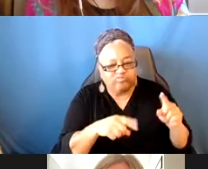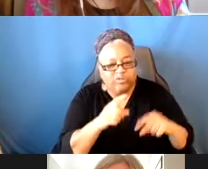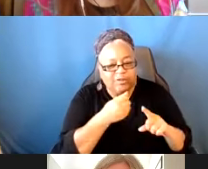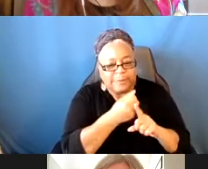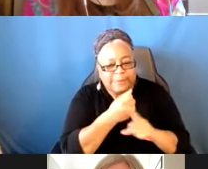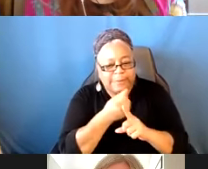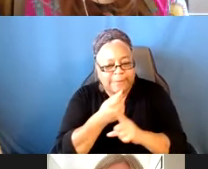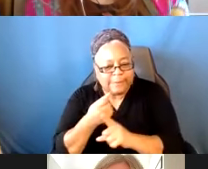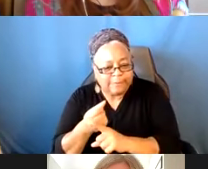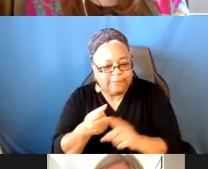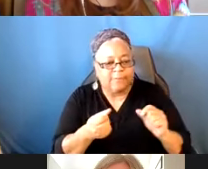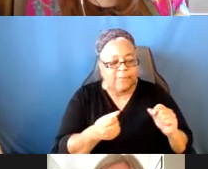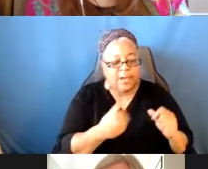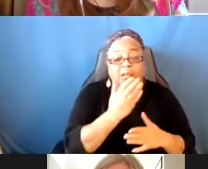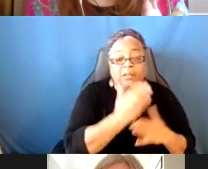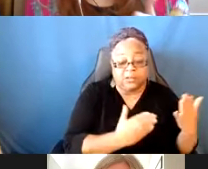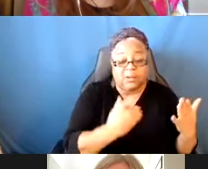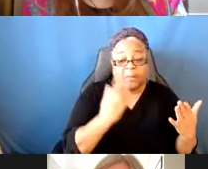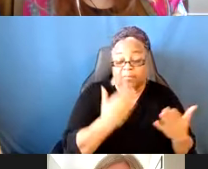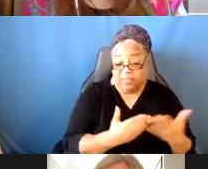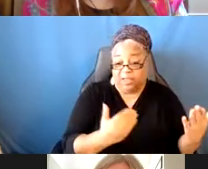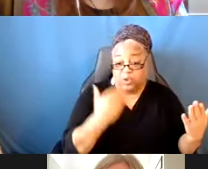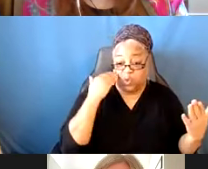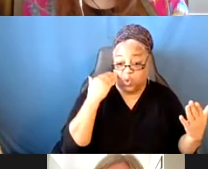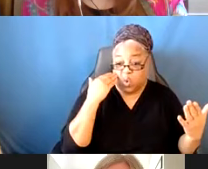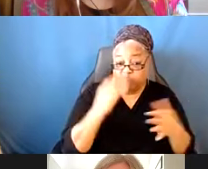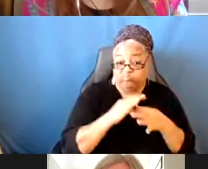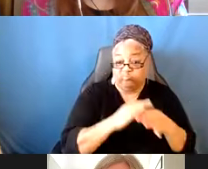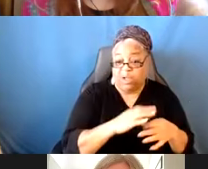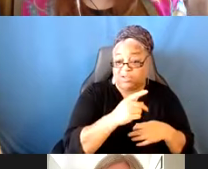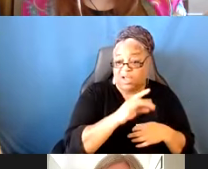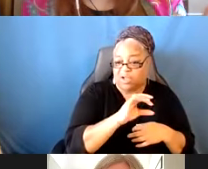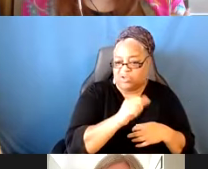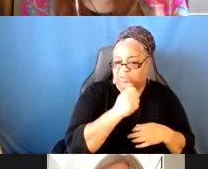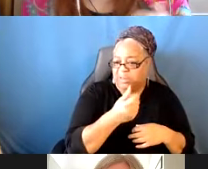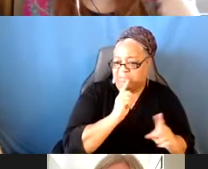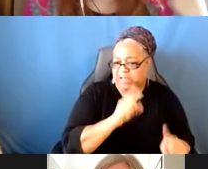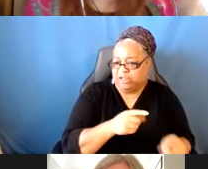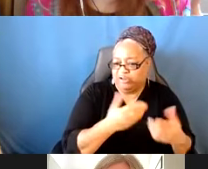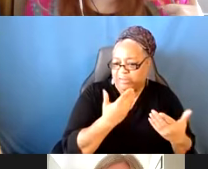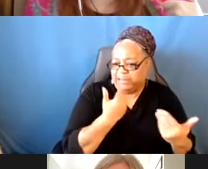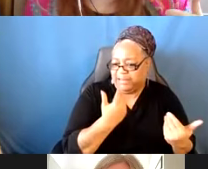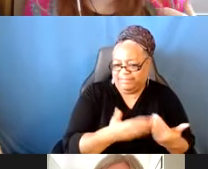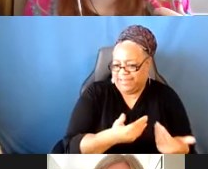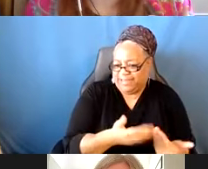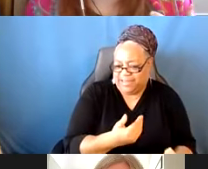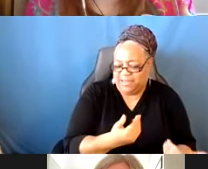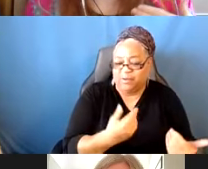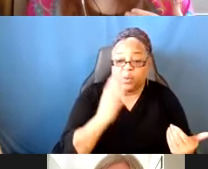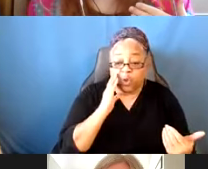some things that we know about Tasha up front that we can easily answer. Like, we know she's not isolated because she's going into